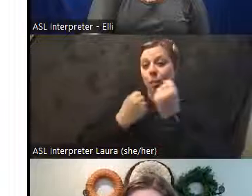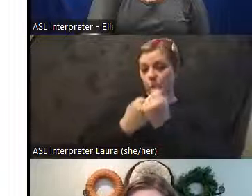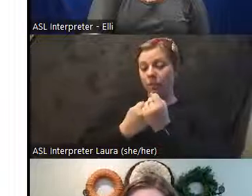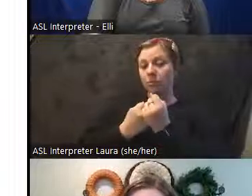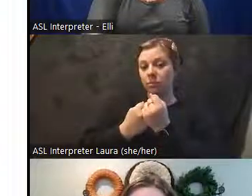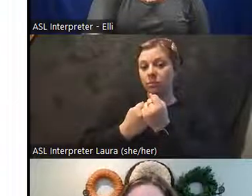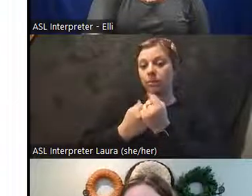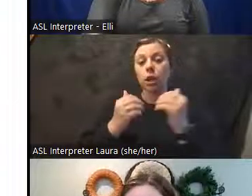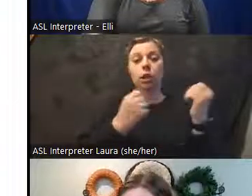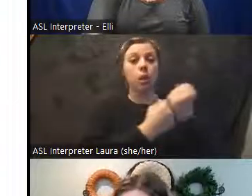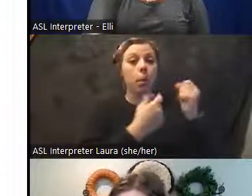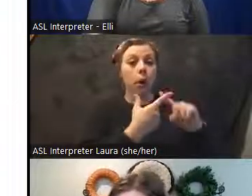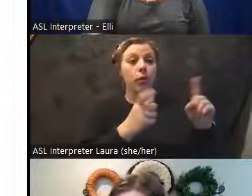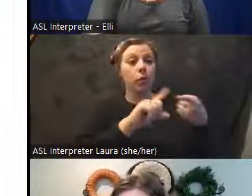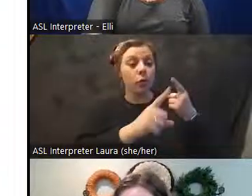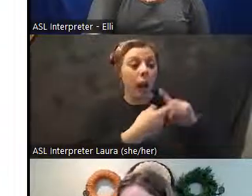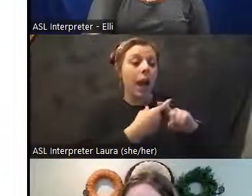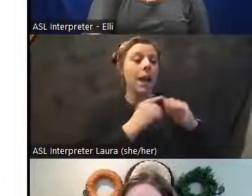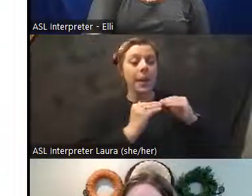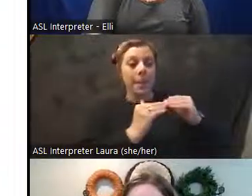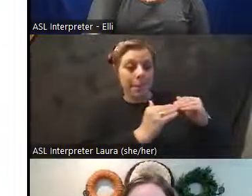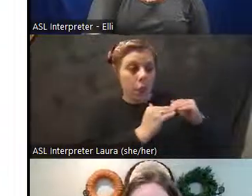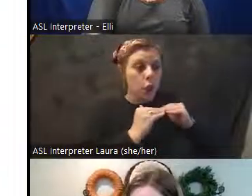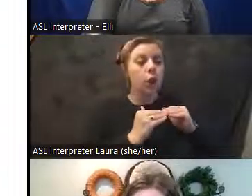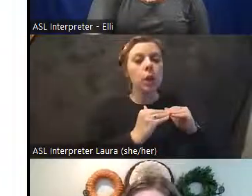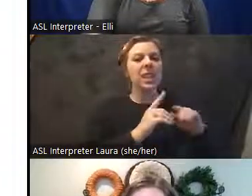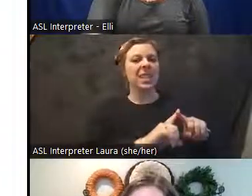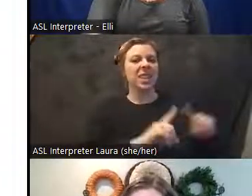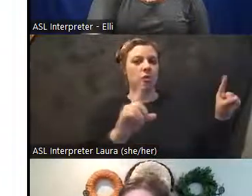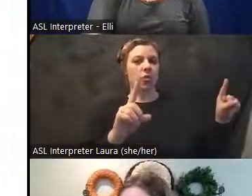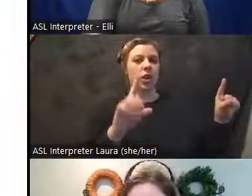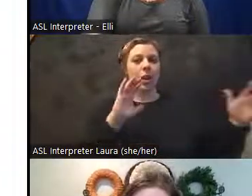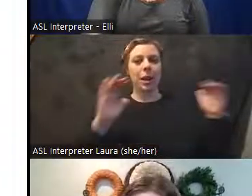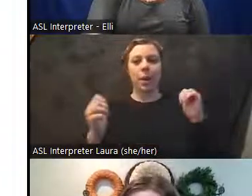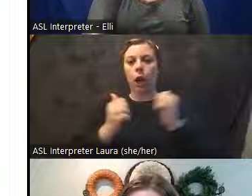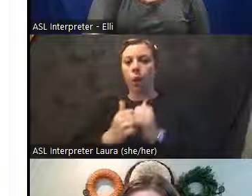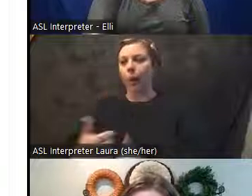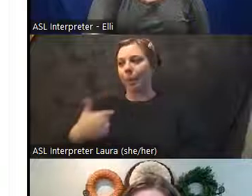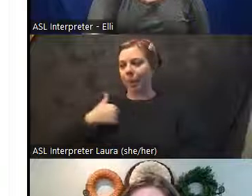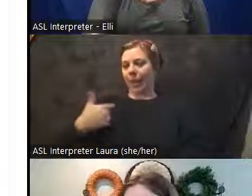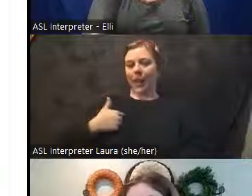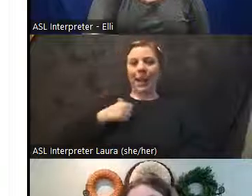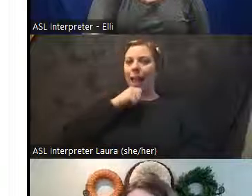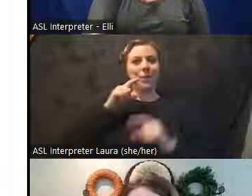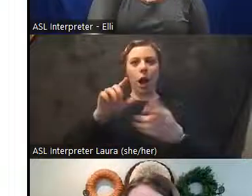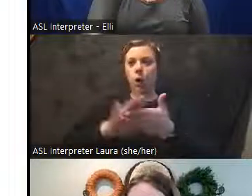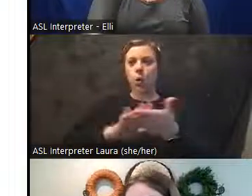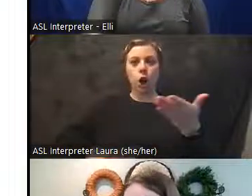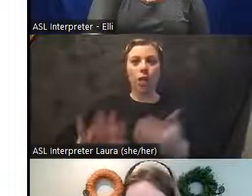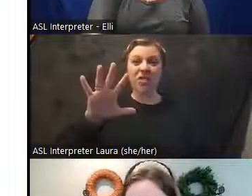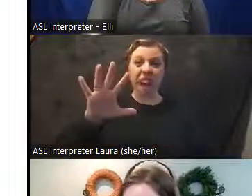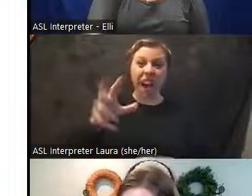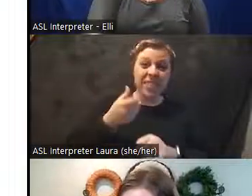your peers means something different from somebody who hasn't been in college in 5 to 10 years. I don't know what